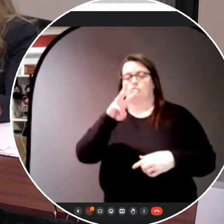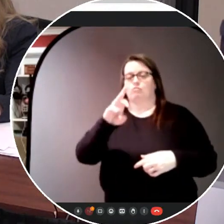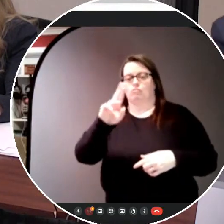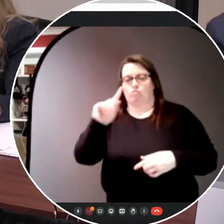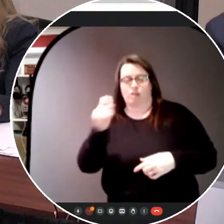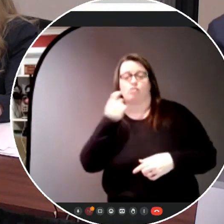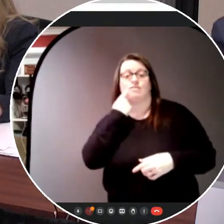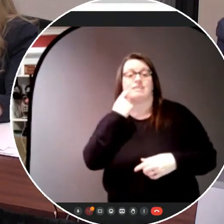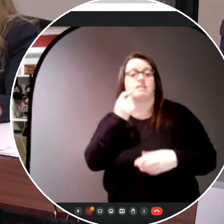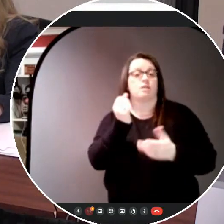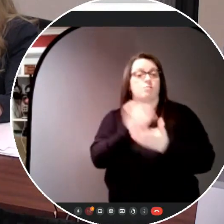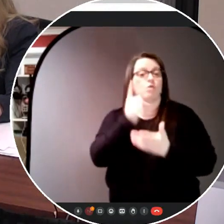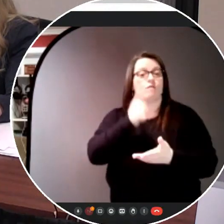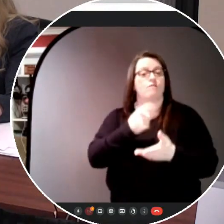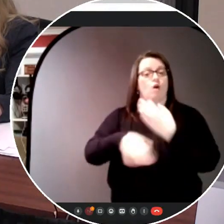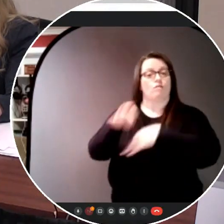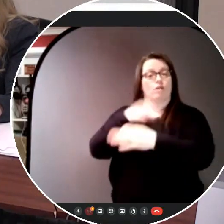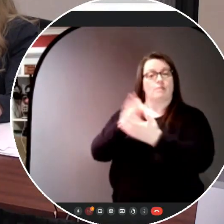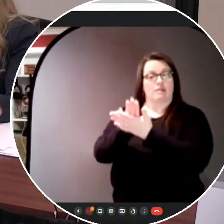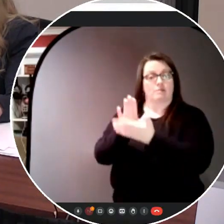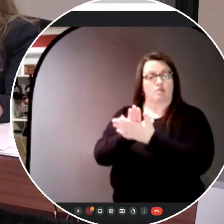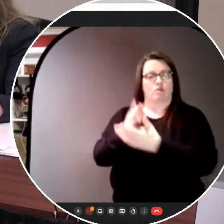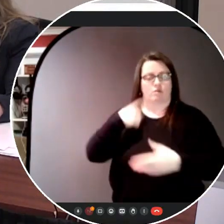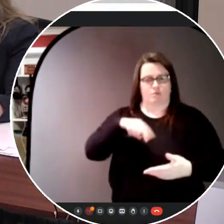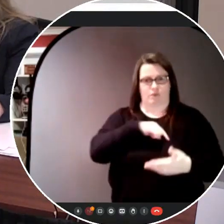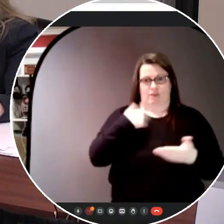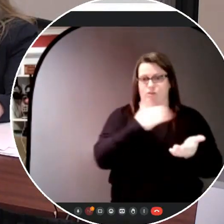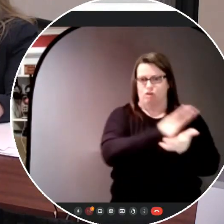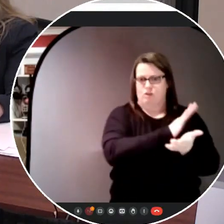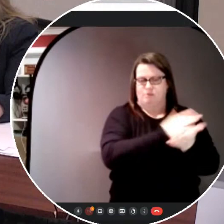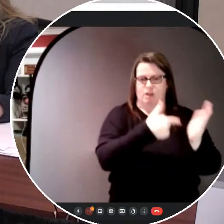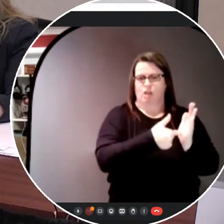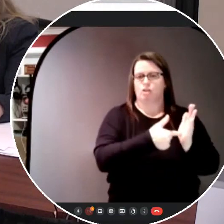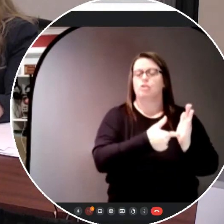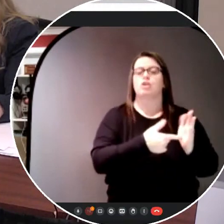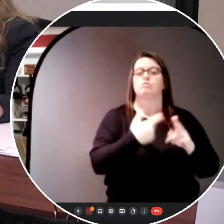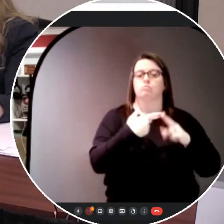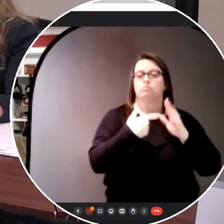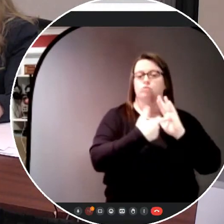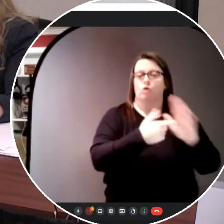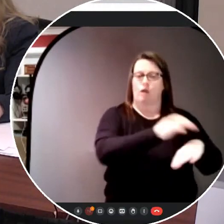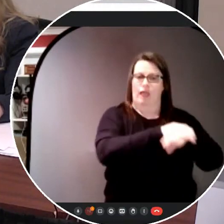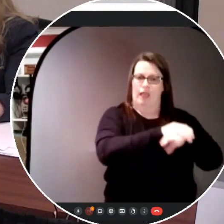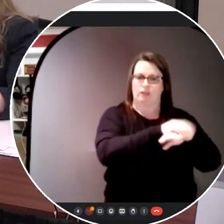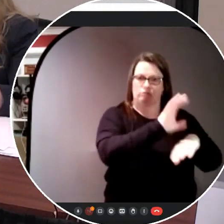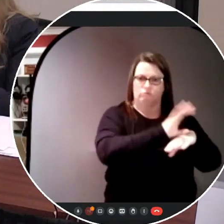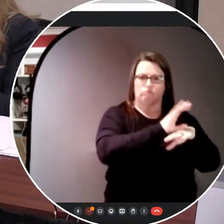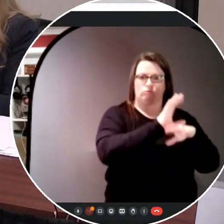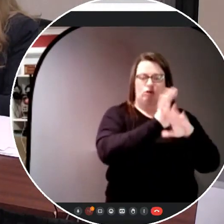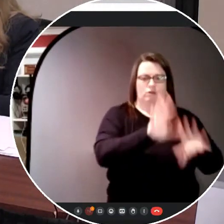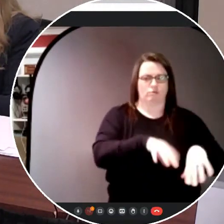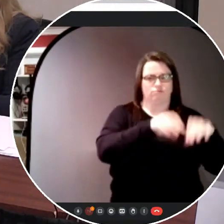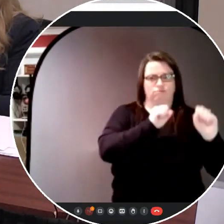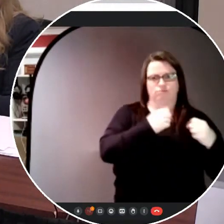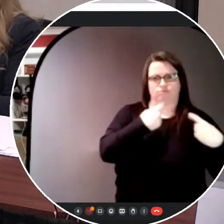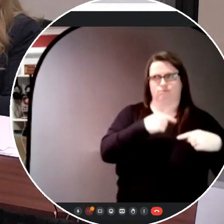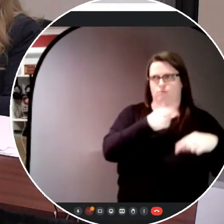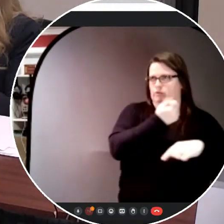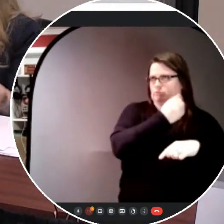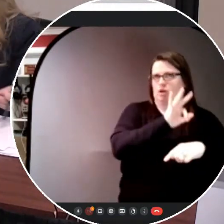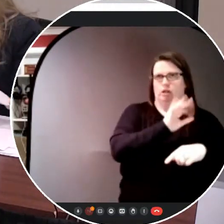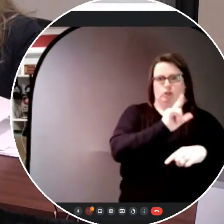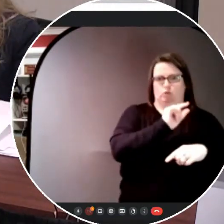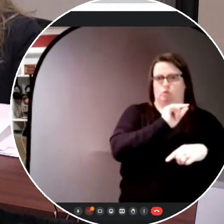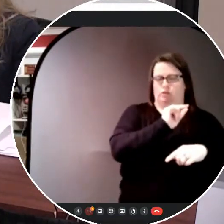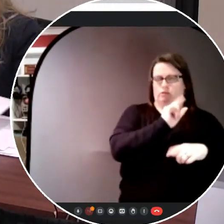The documentations we have show that the Anglican Synod acquired this site from the Crown in the late 1920s, and it has been a school site since that